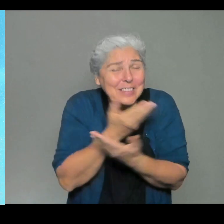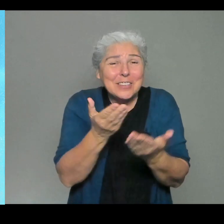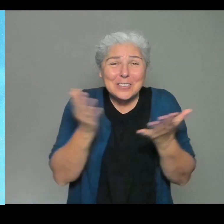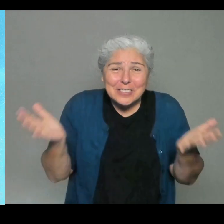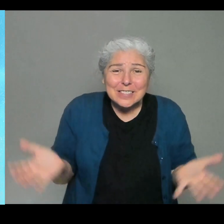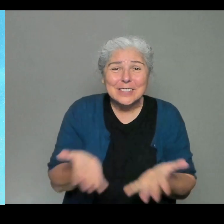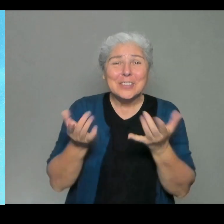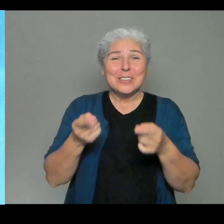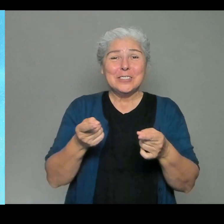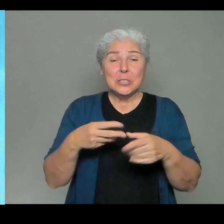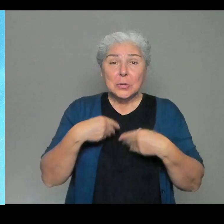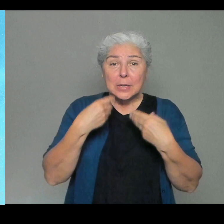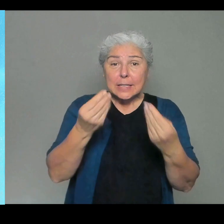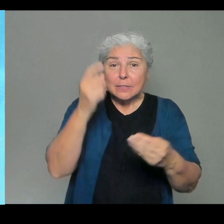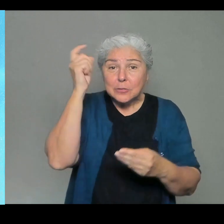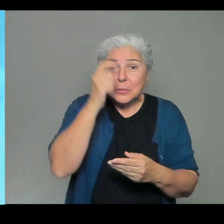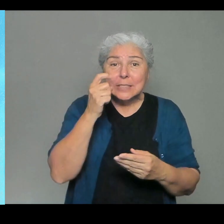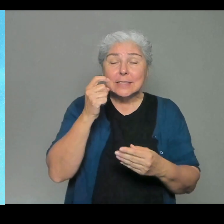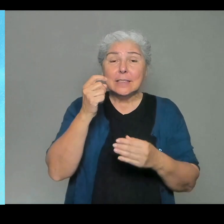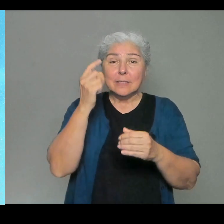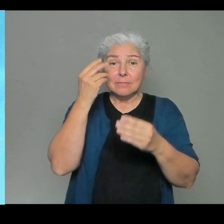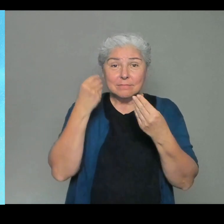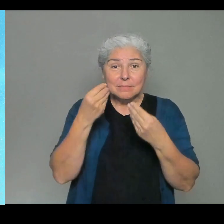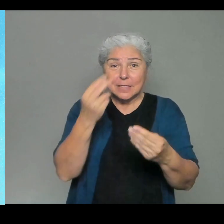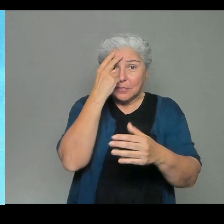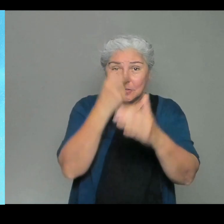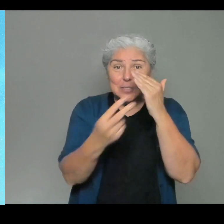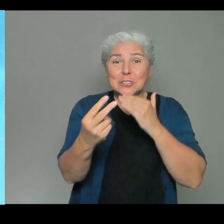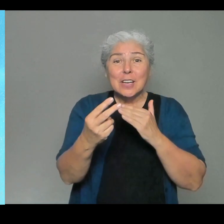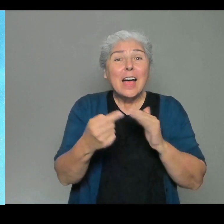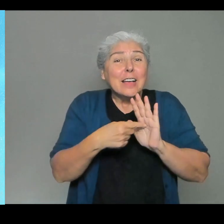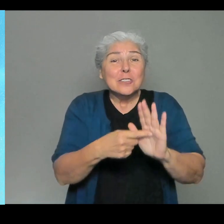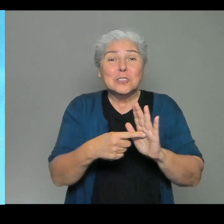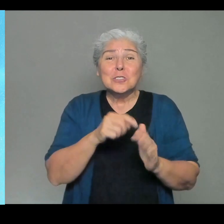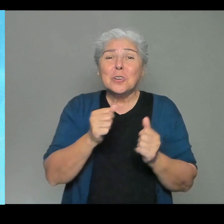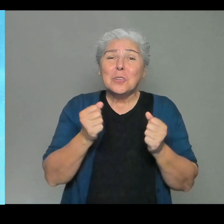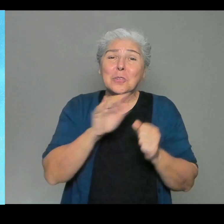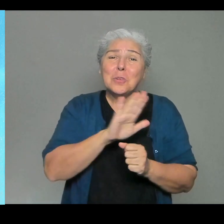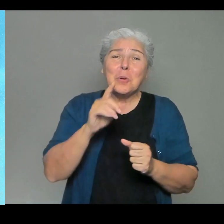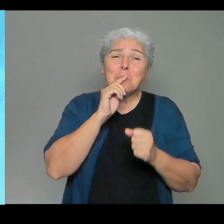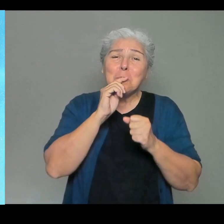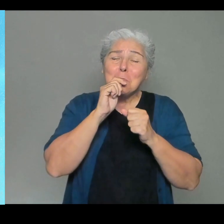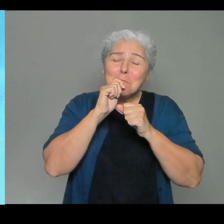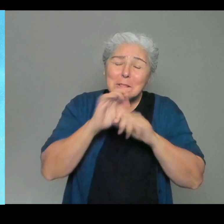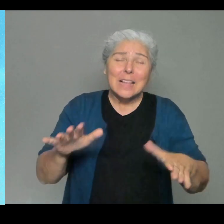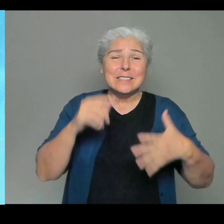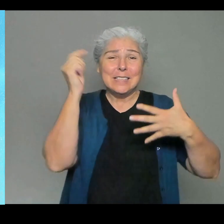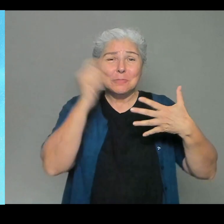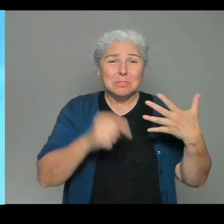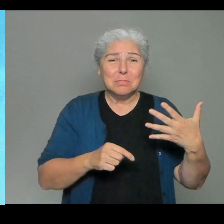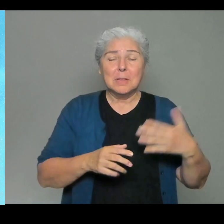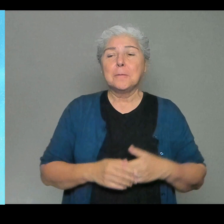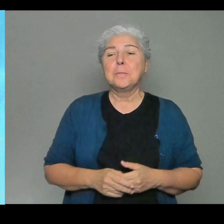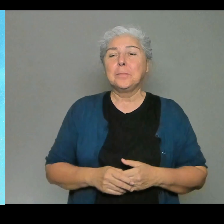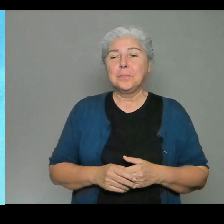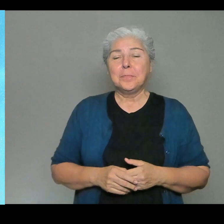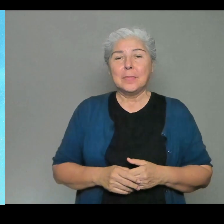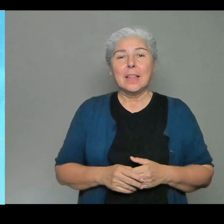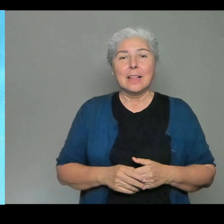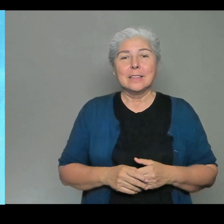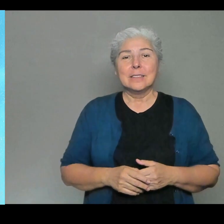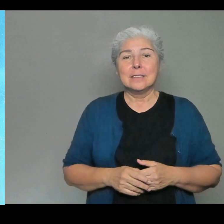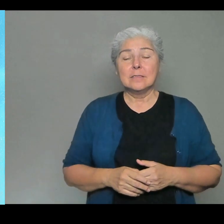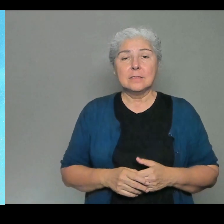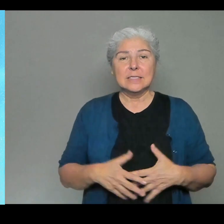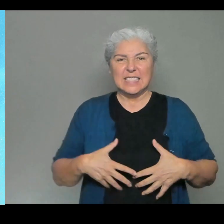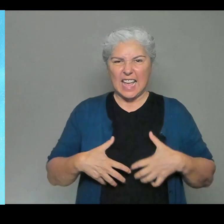hug you, I can encourage you, give you wisdom, give you vision, I can show you how blessed you are, and we're looking over here. When you read the Bible, you get to see the Holy